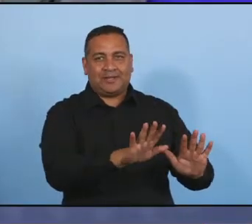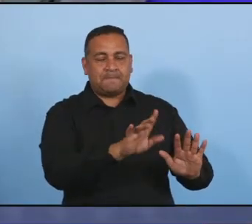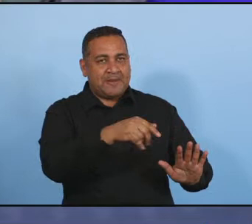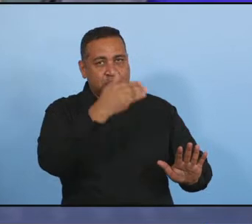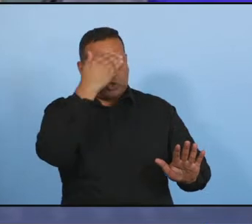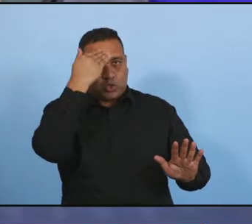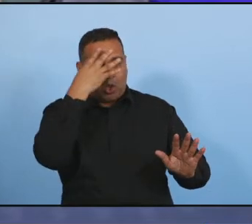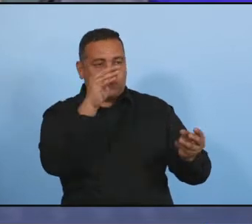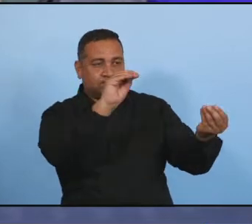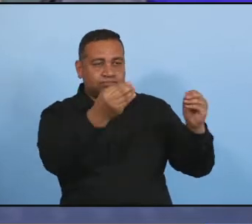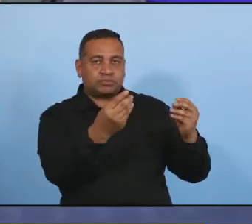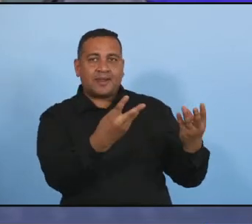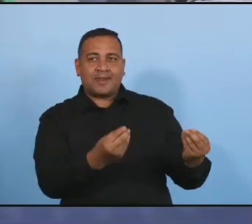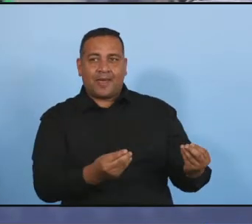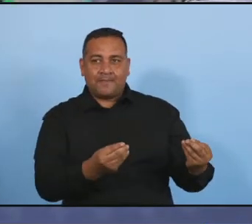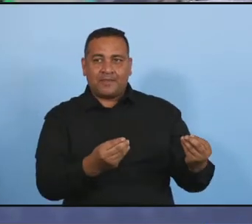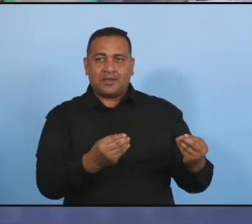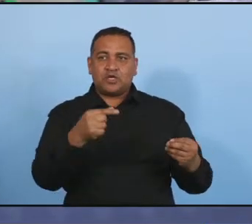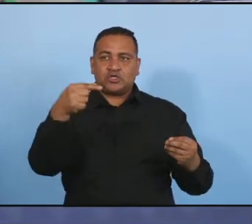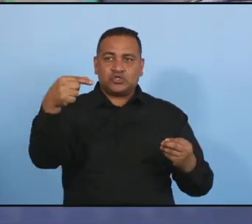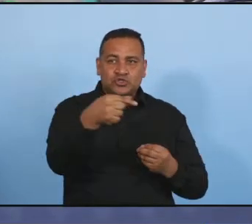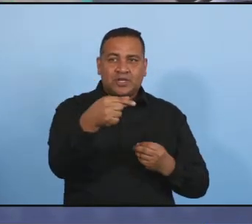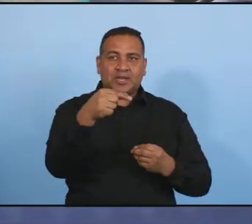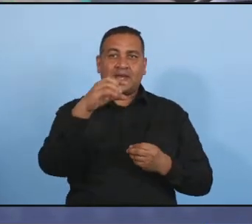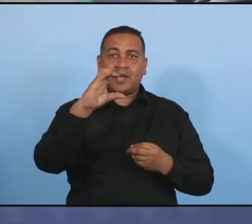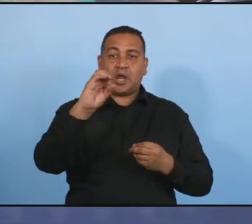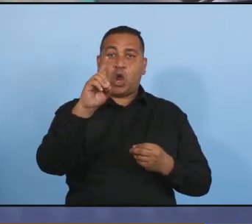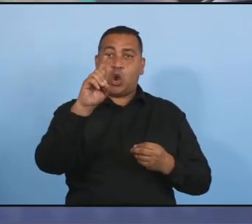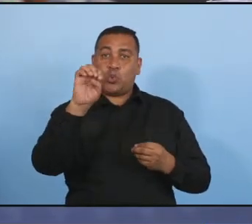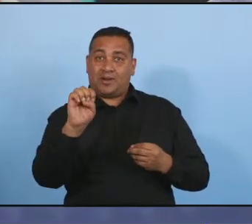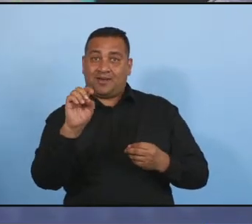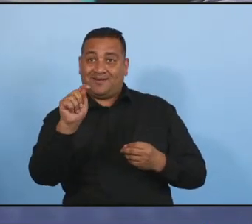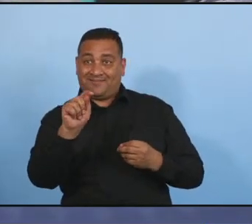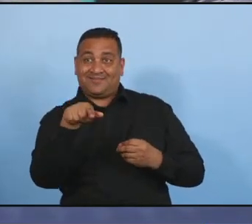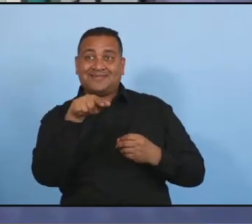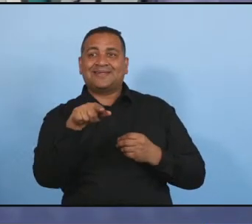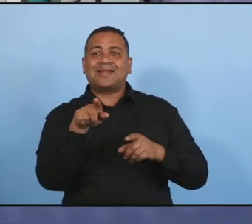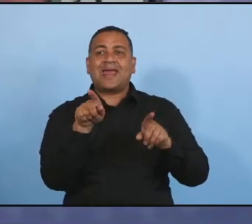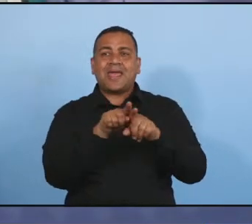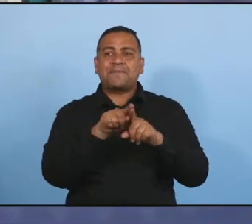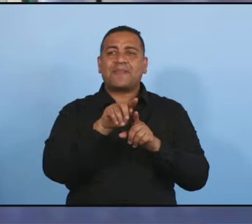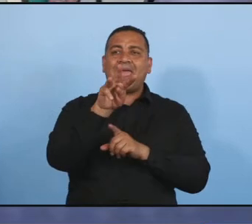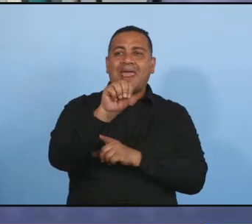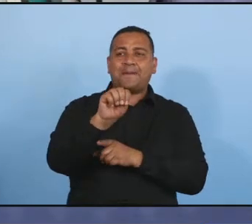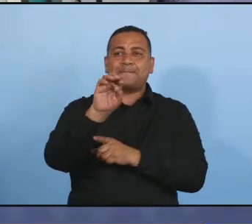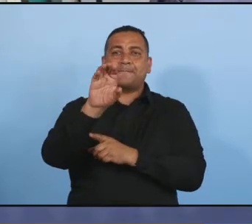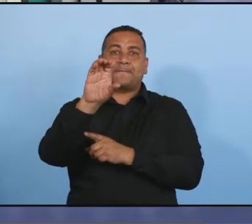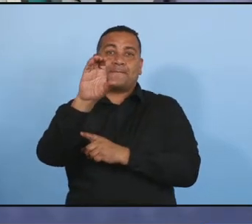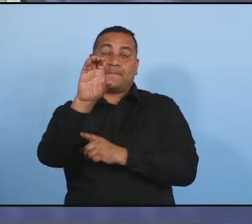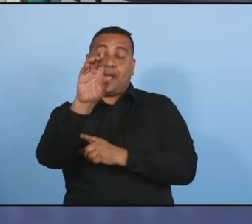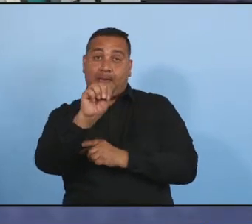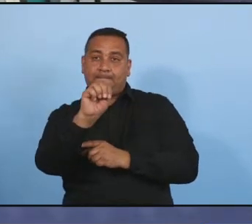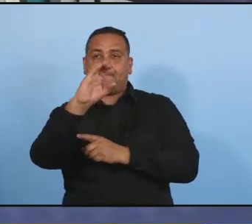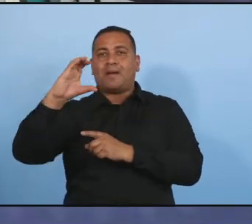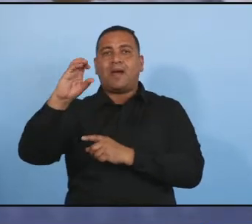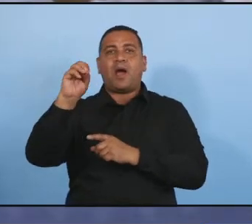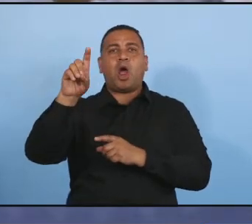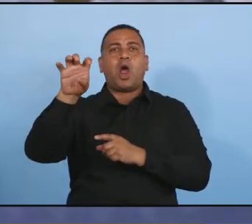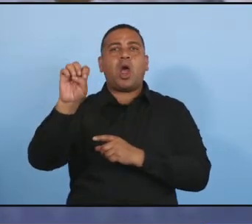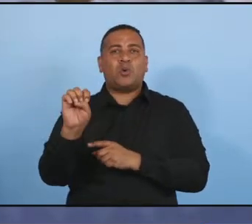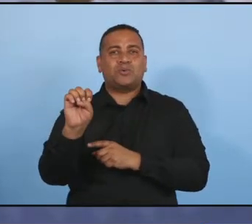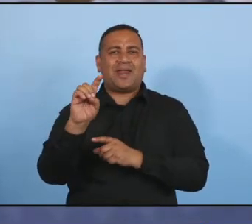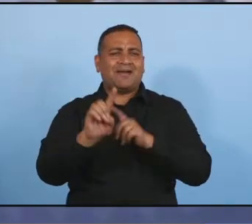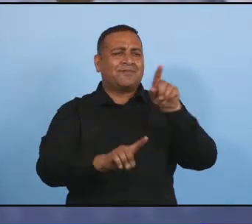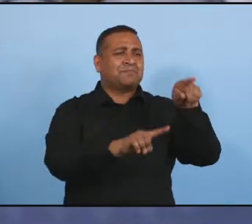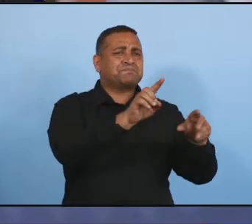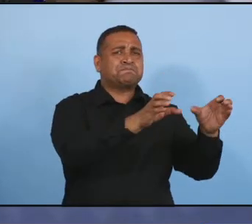codes, which is the one that directs machine what needs to be done. Yeah. Okay, I'm Yes. seeing there on the